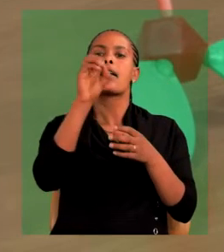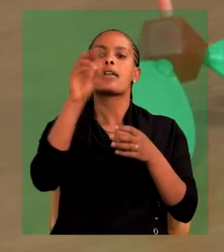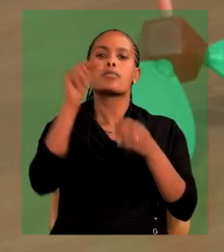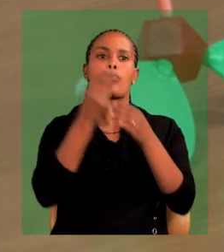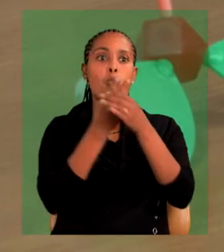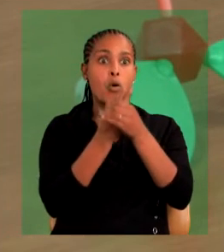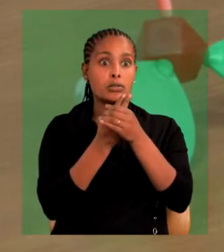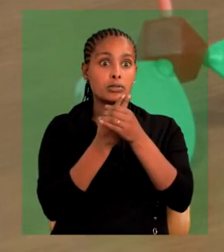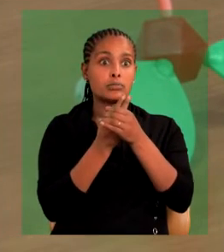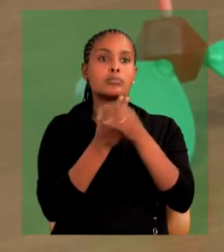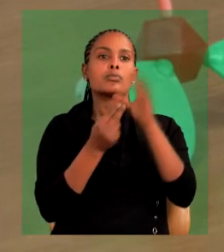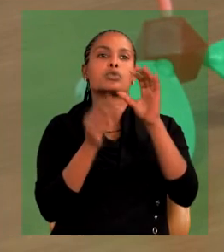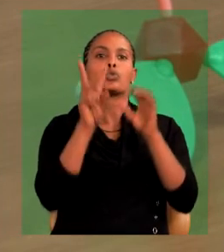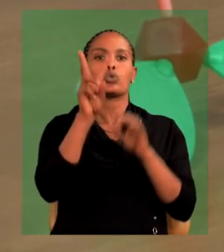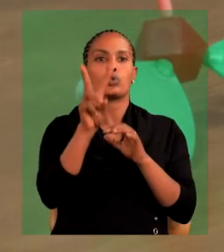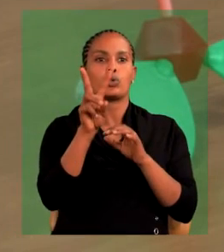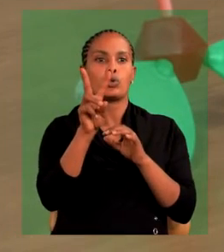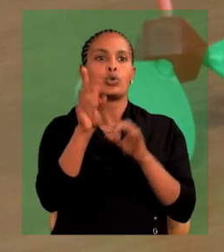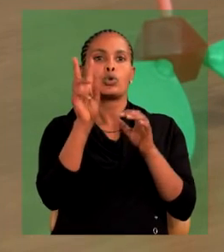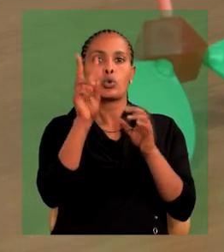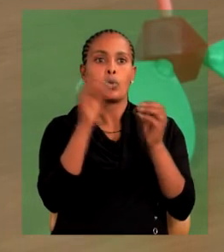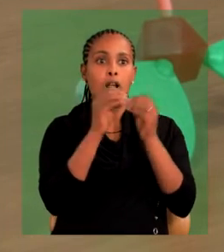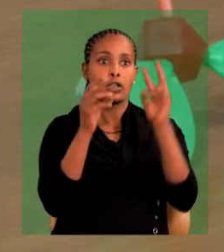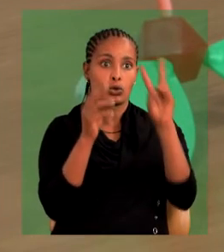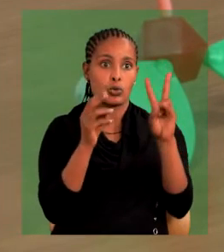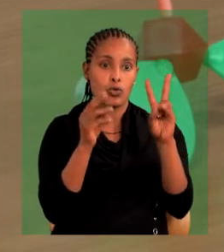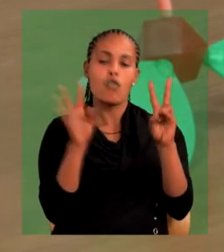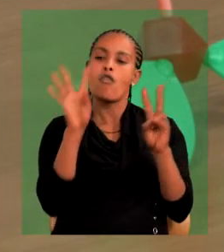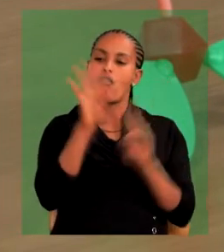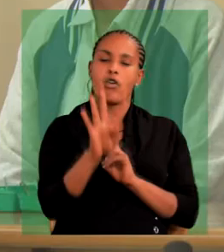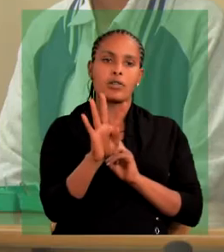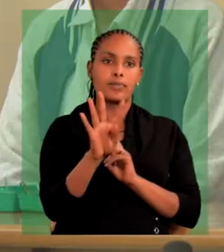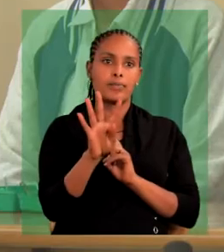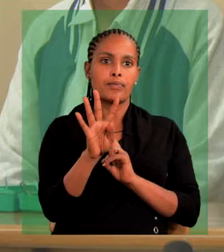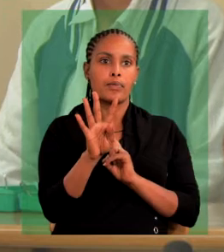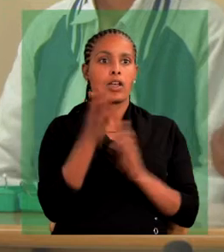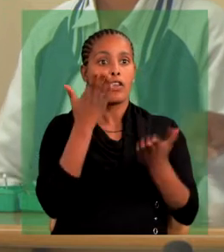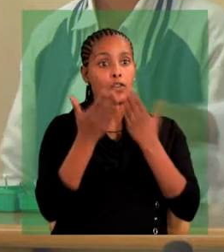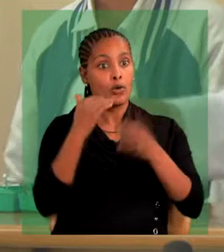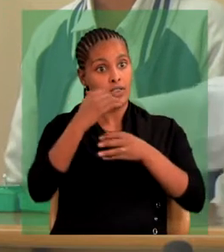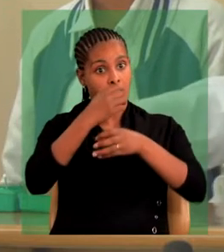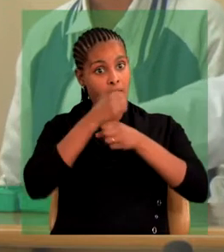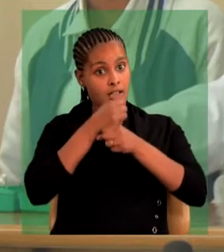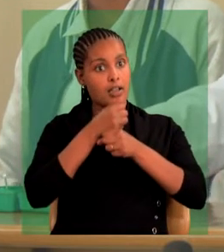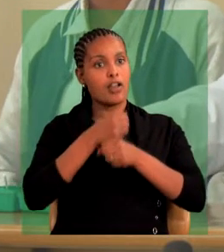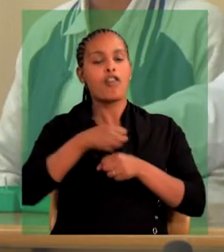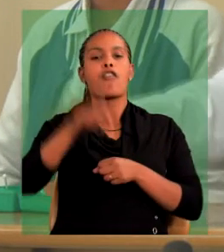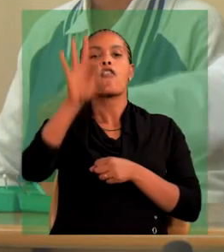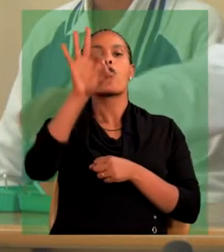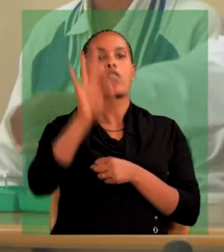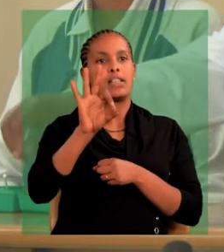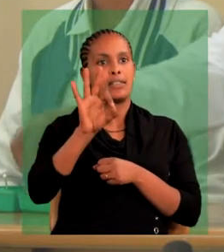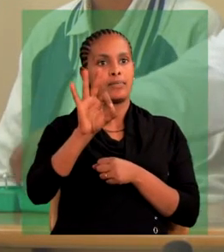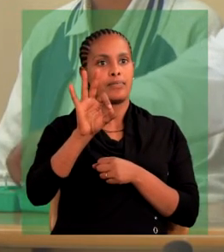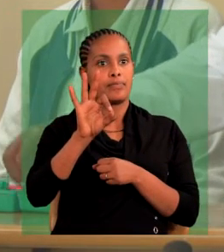pairs? 2. 2. 2 plus 2? 4. If you take fluorine,